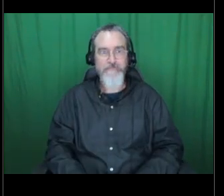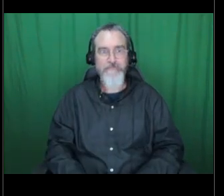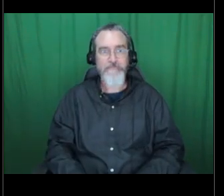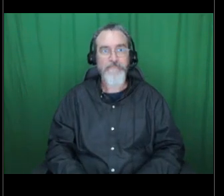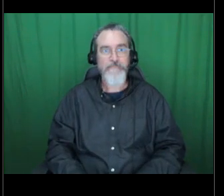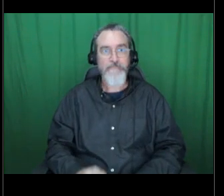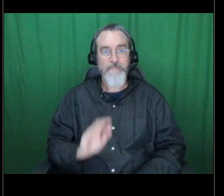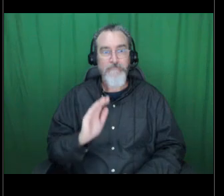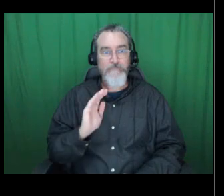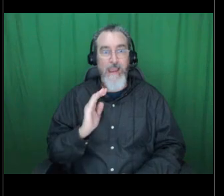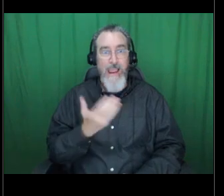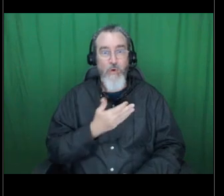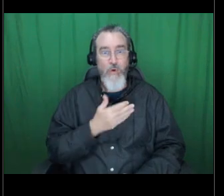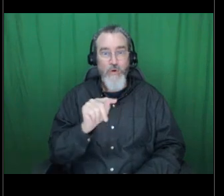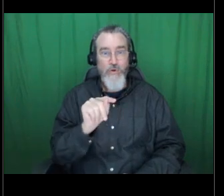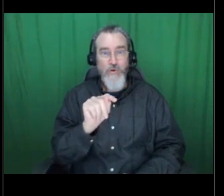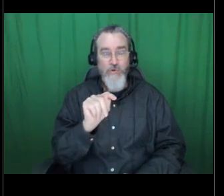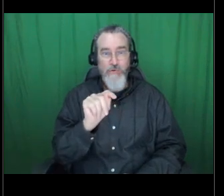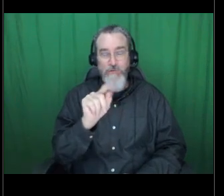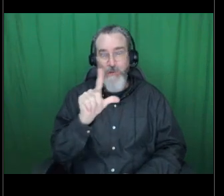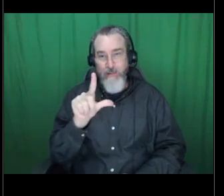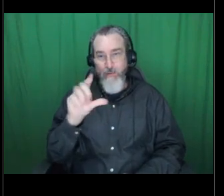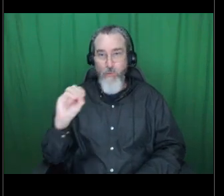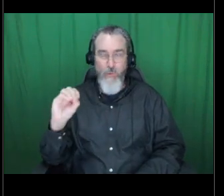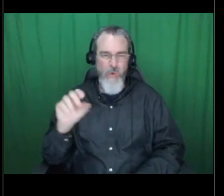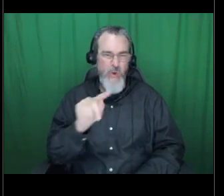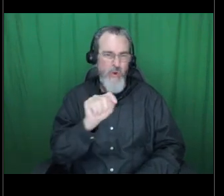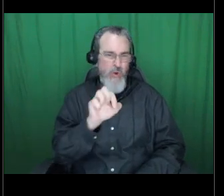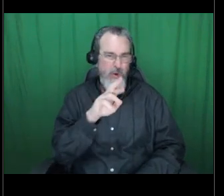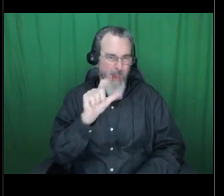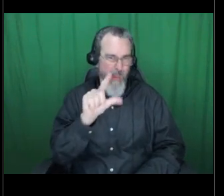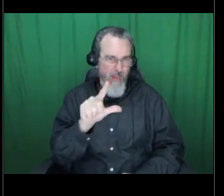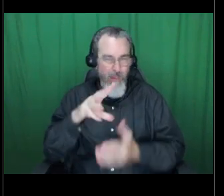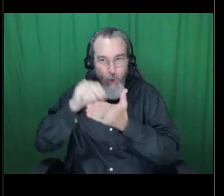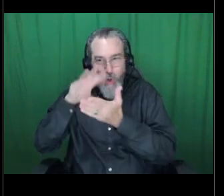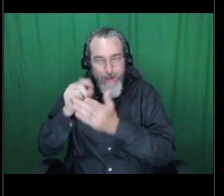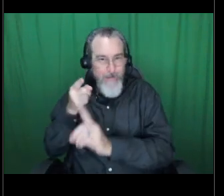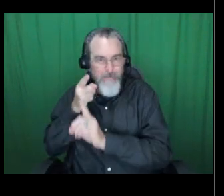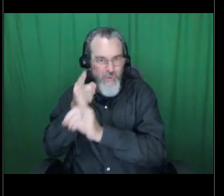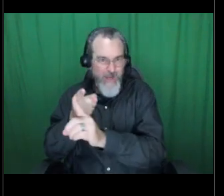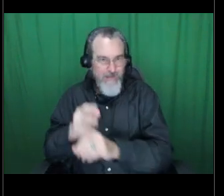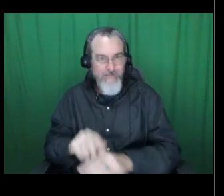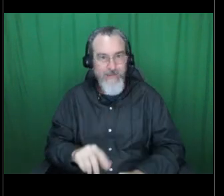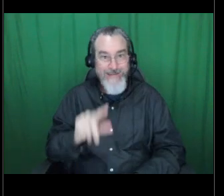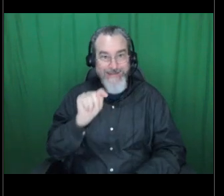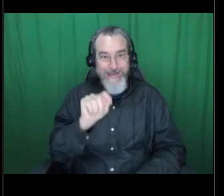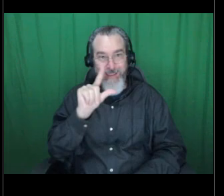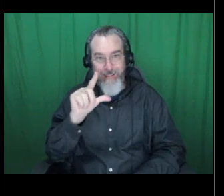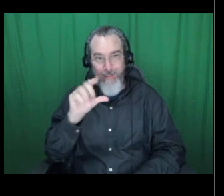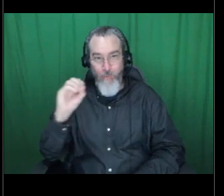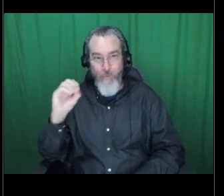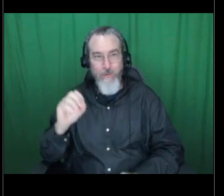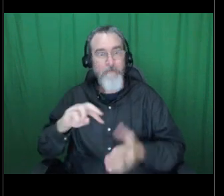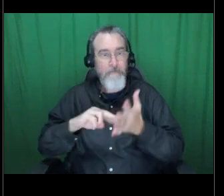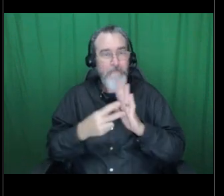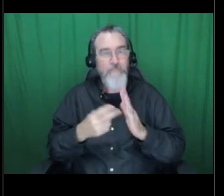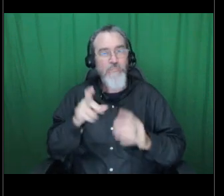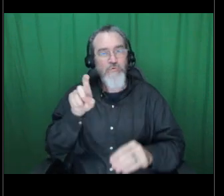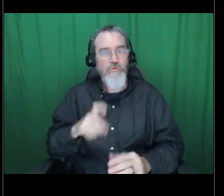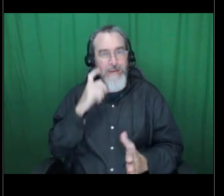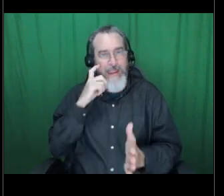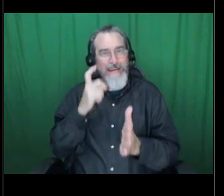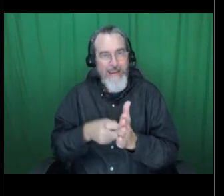learning objective, or TLO, is to identify the design and construction